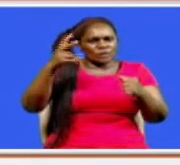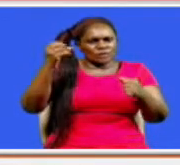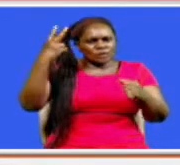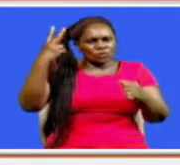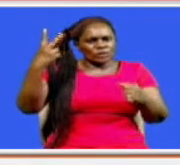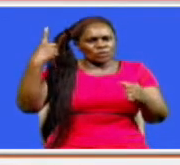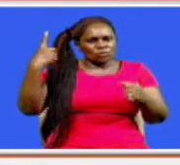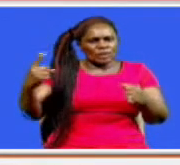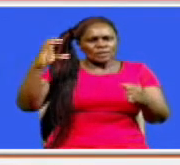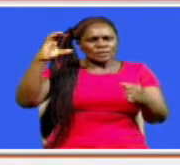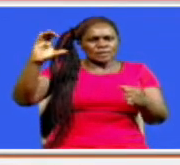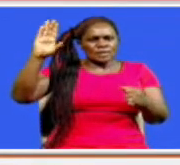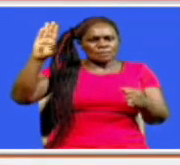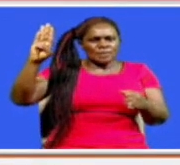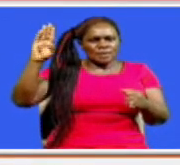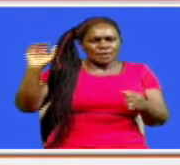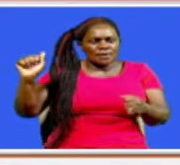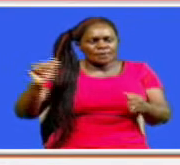2017-2021 CBA,